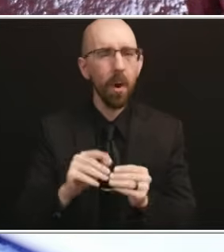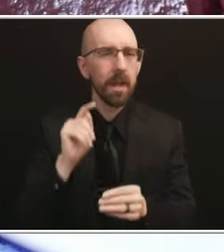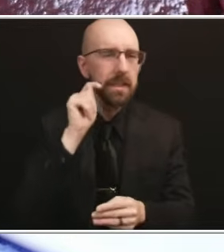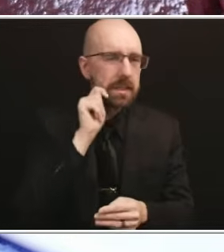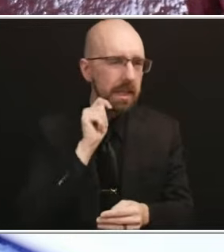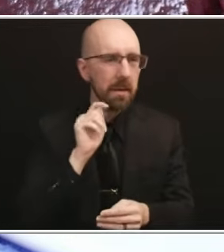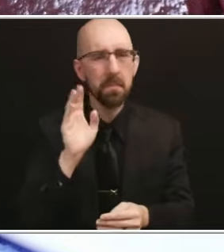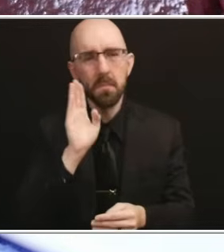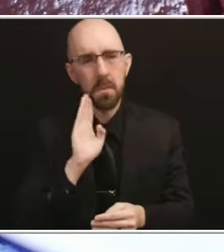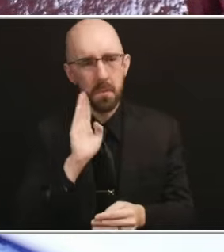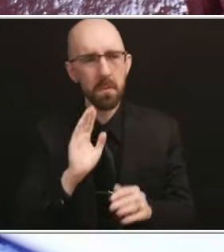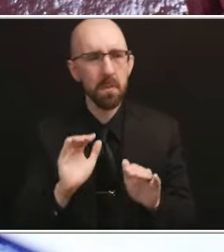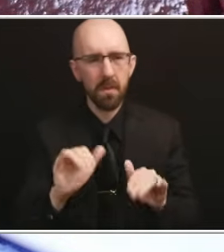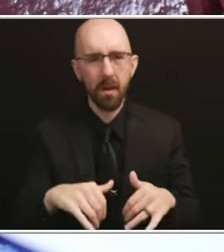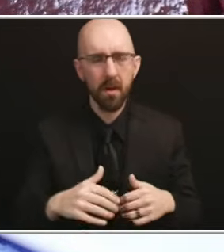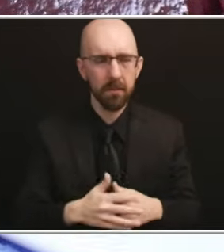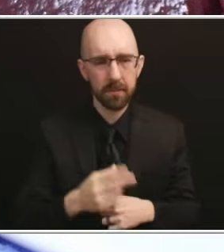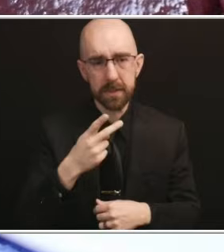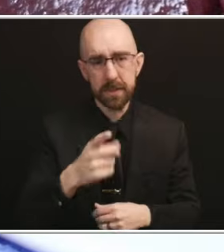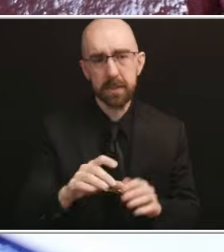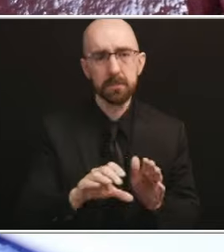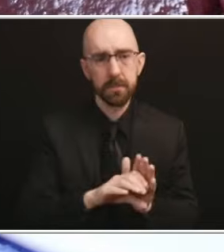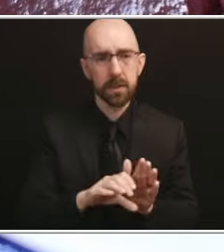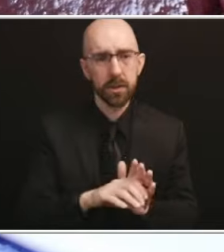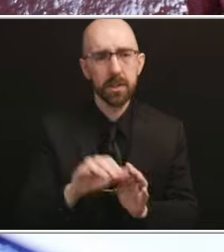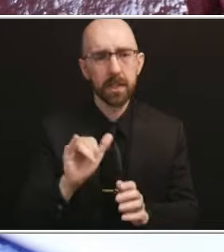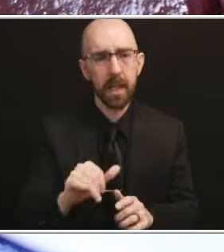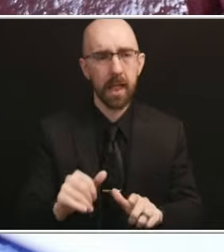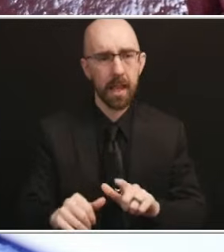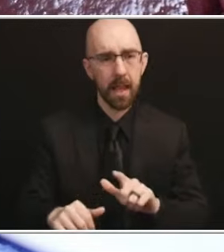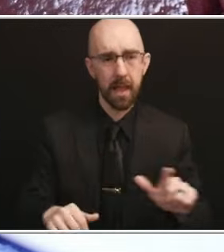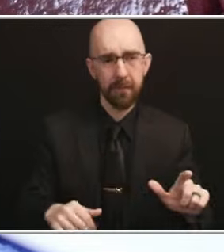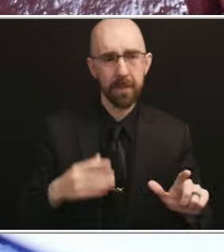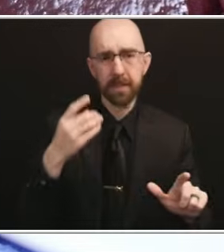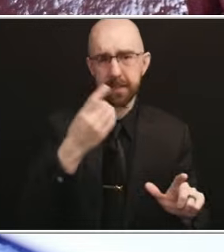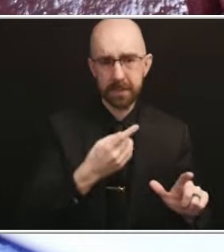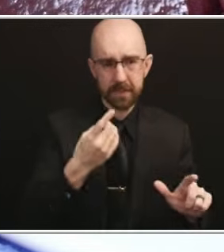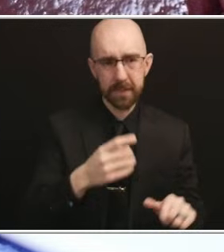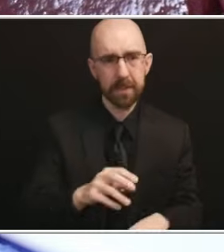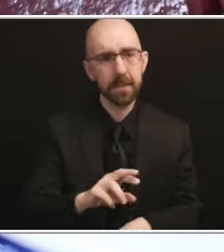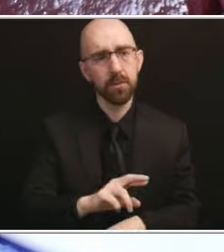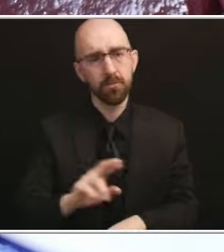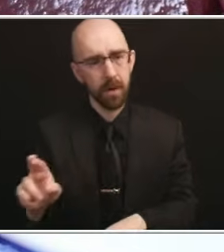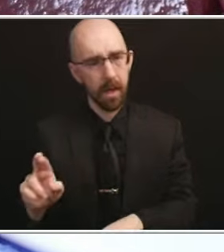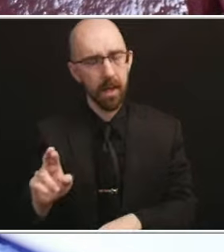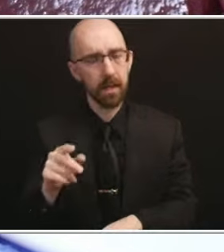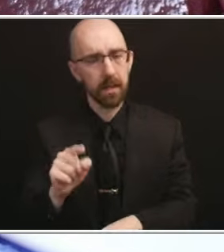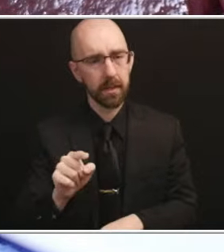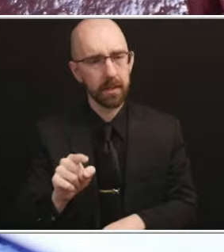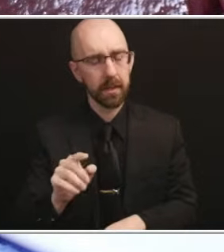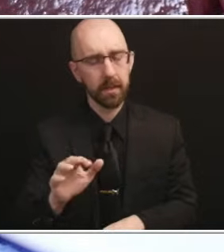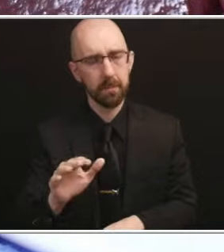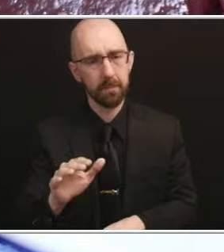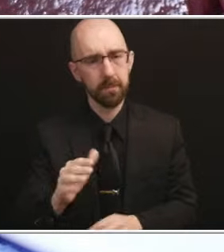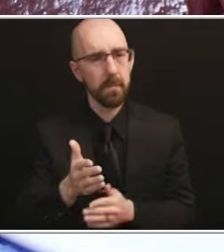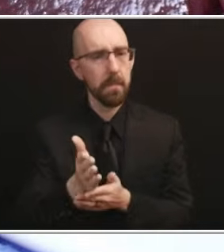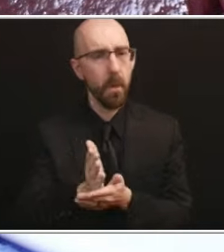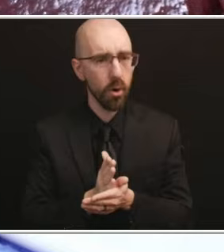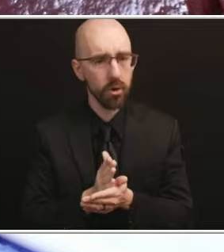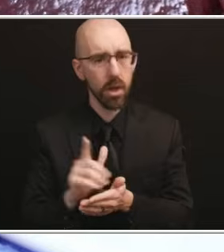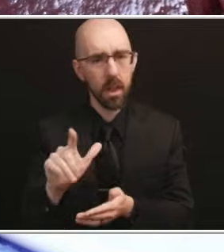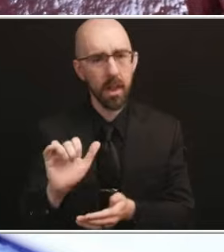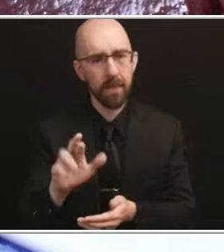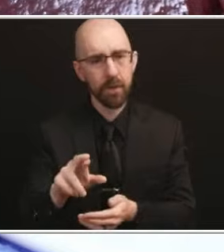and you can see in those pictures there that the left is the diseased liver, and the one there on the right is the partial liver graft, the living